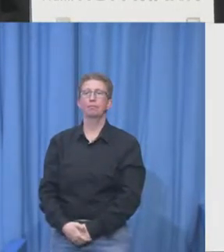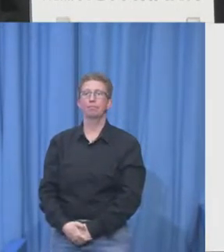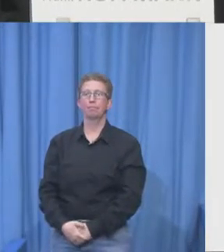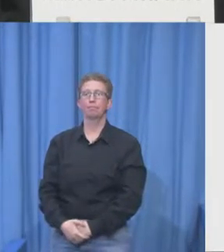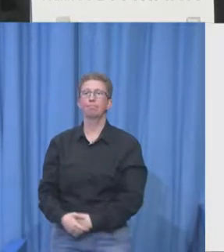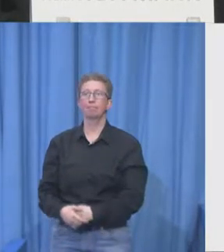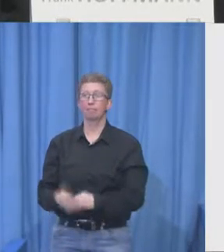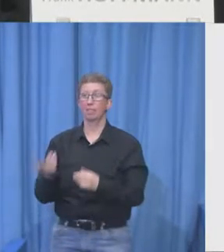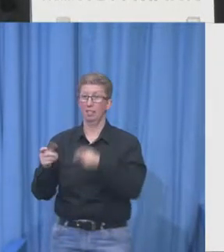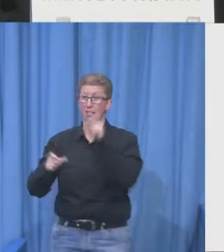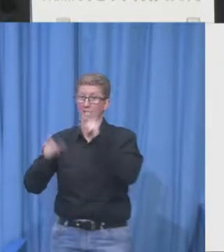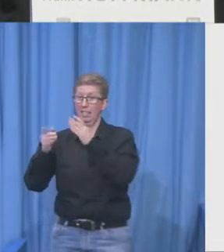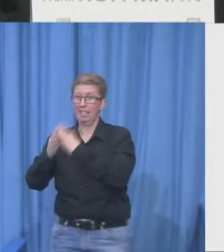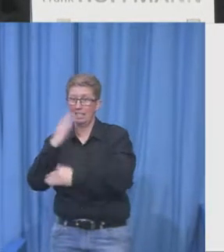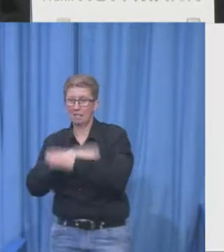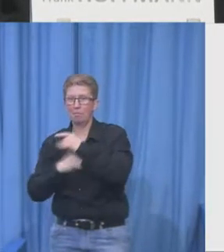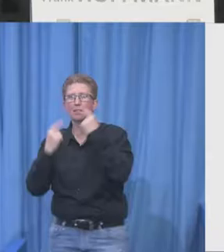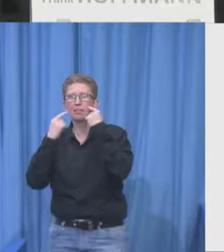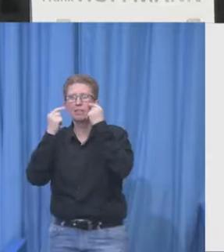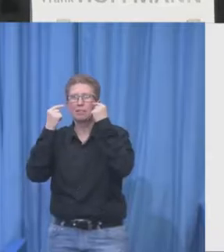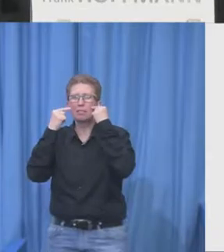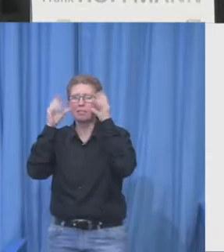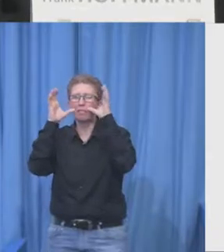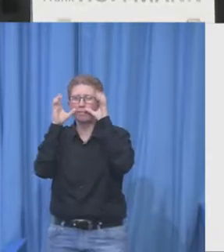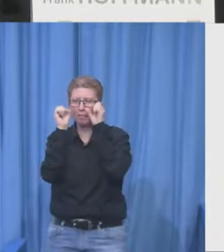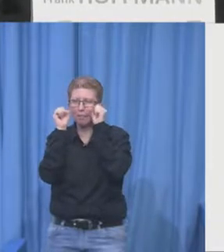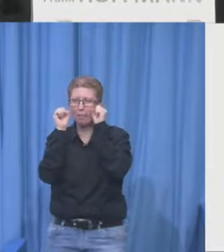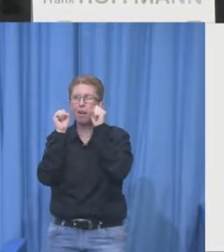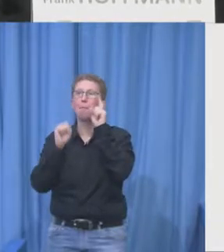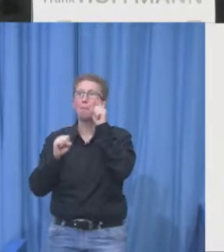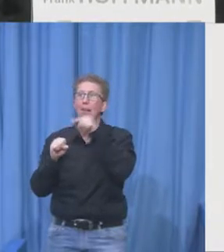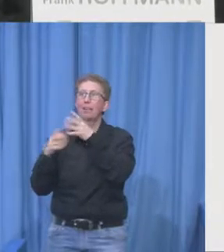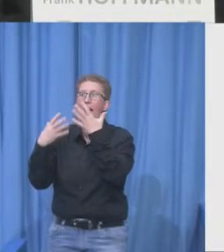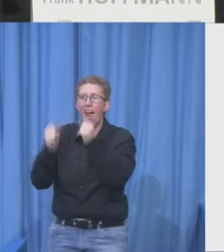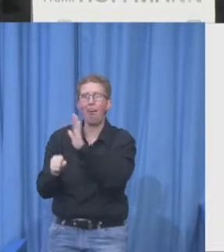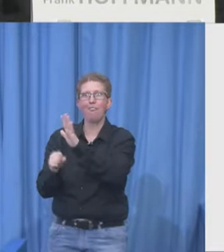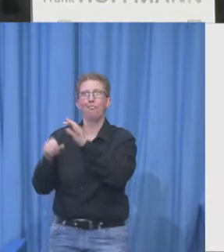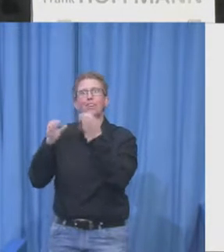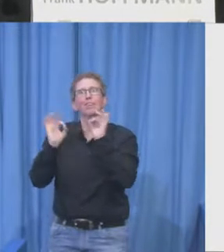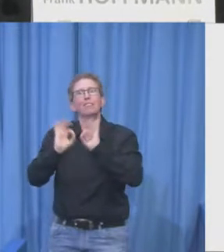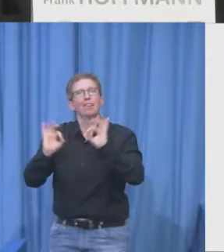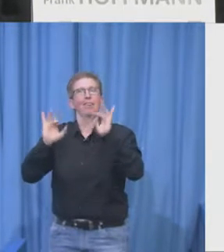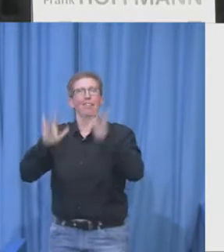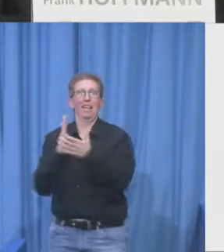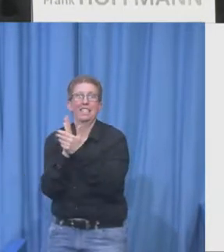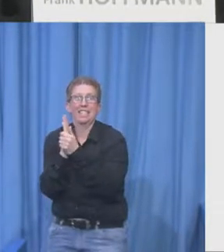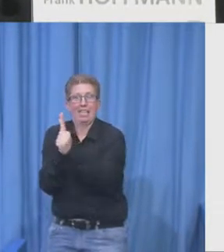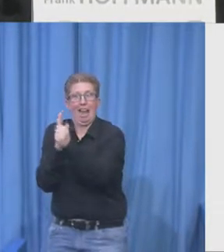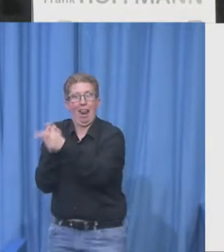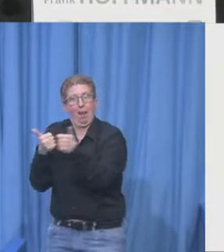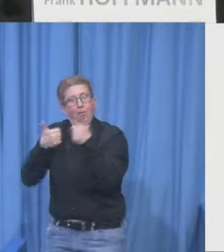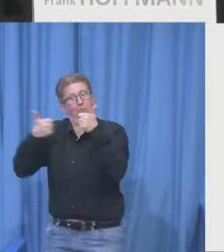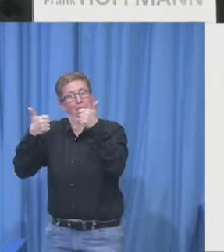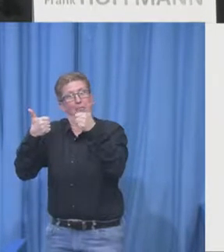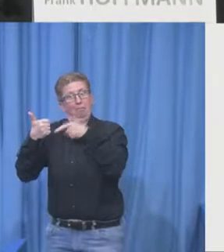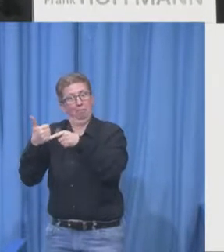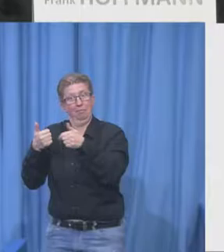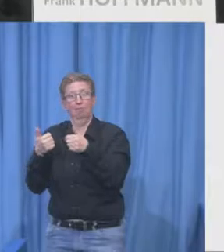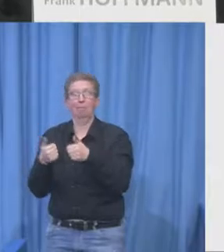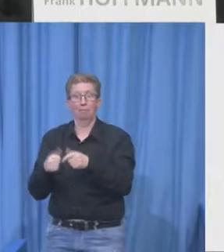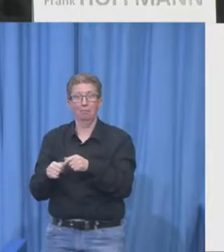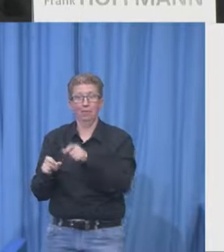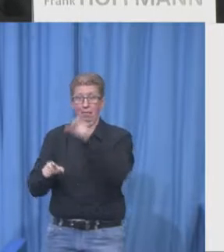they are not even as good as doctors, they are much better. And this is meaningful for women suffering from breast